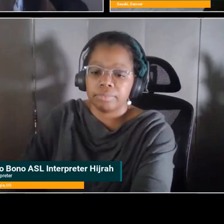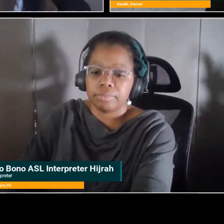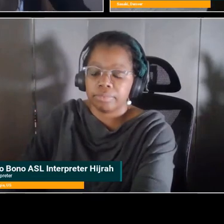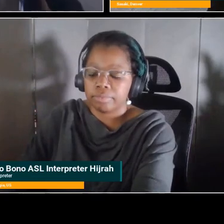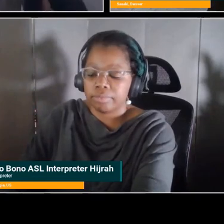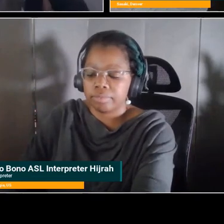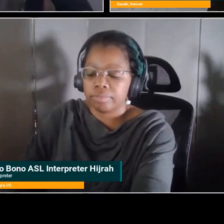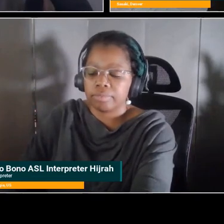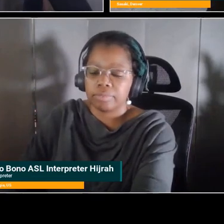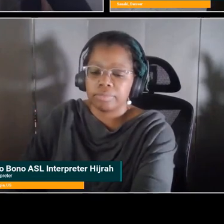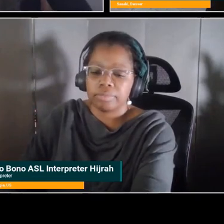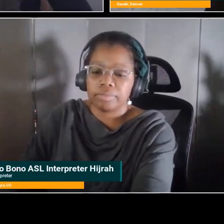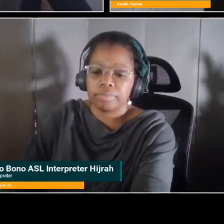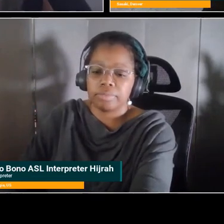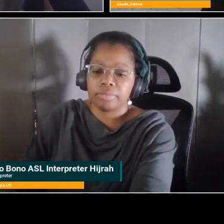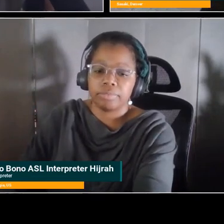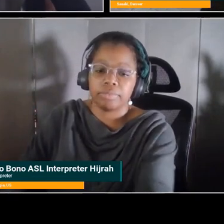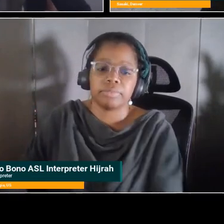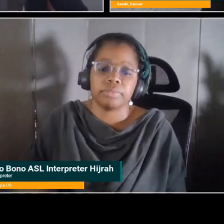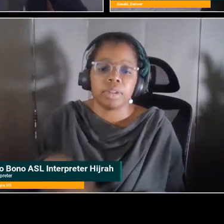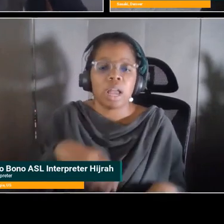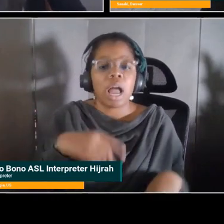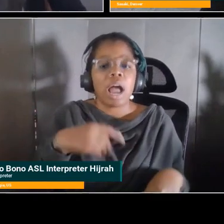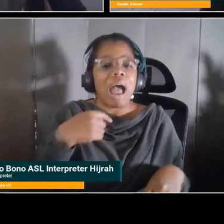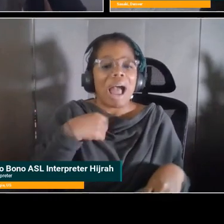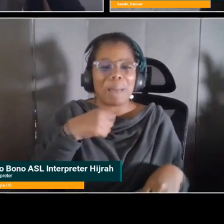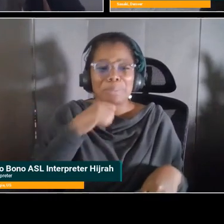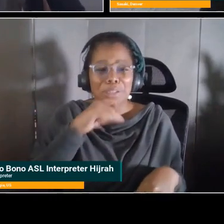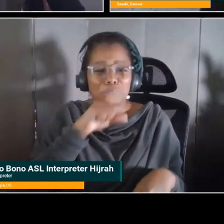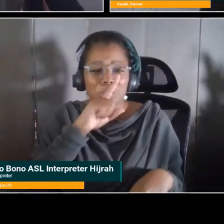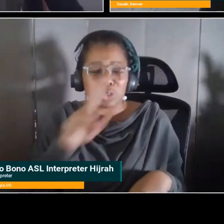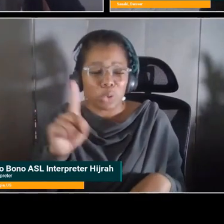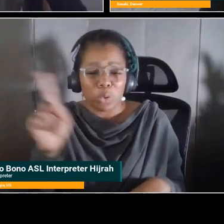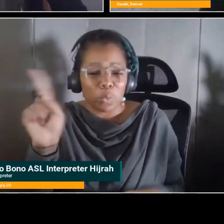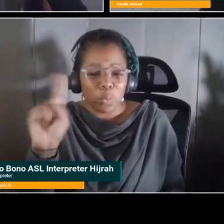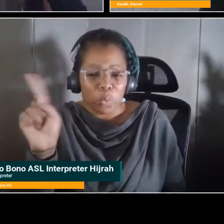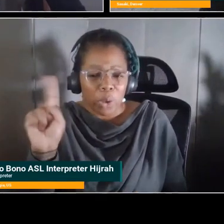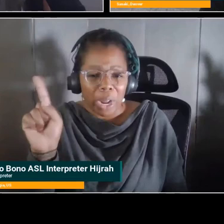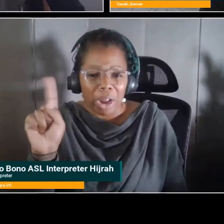I'm not entirely sure where the questions, but